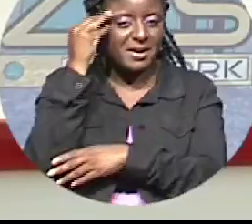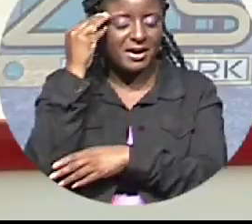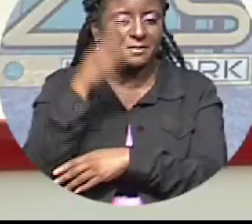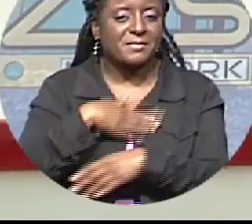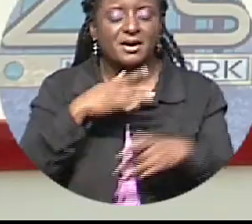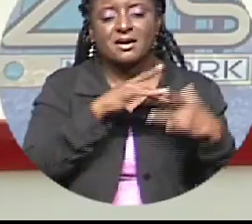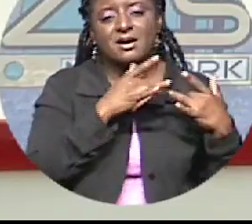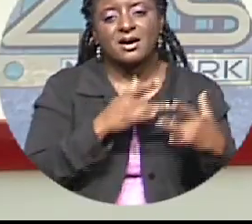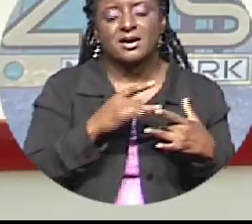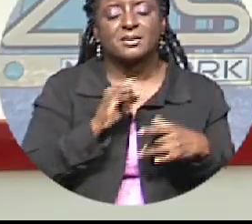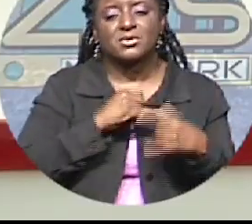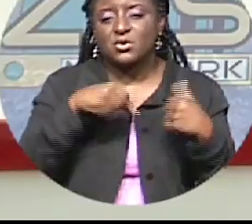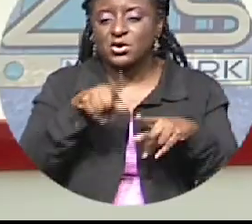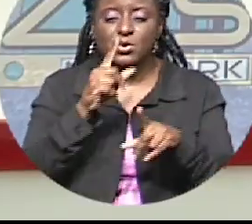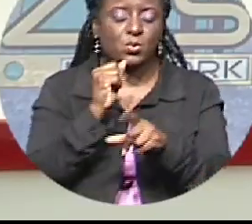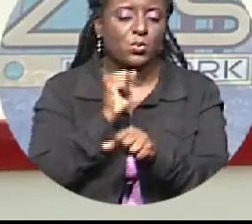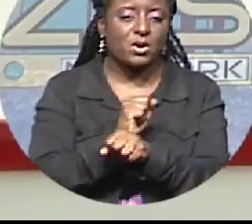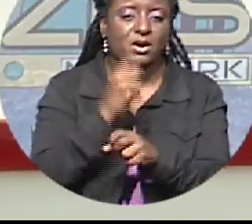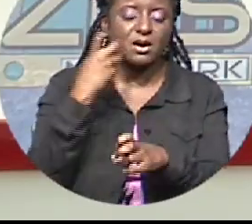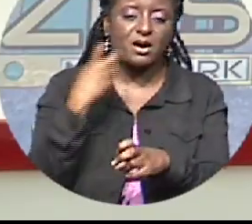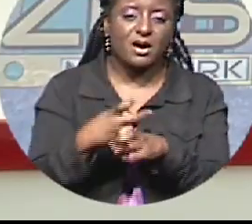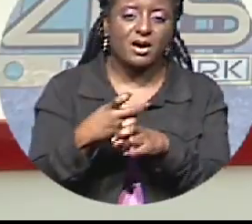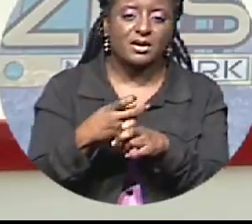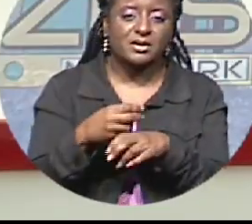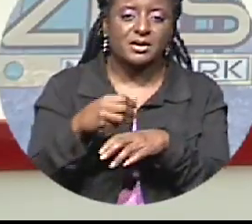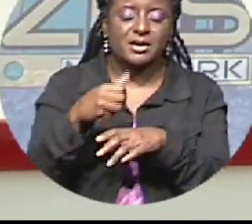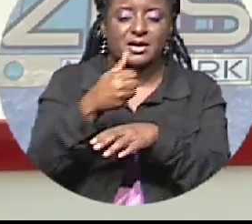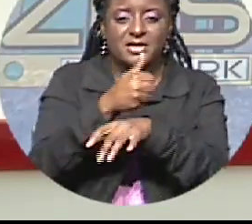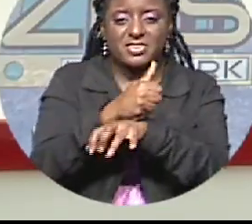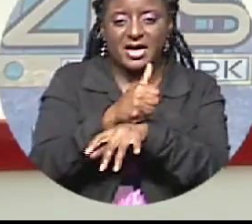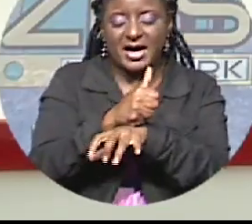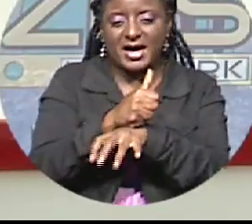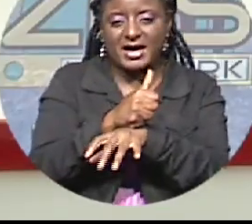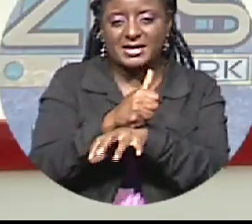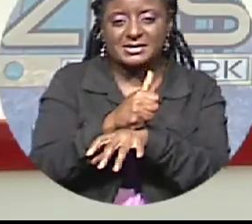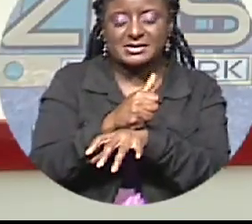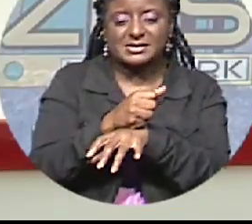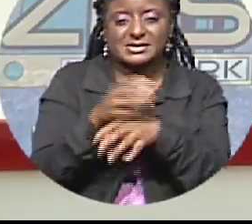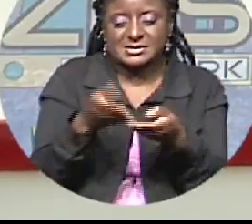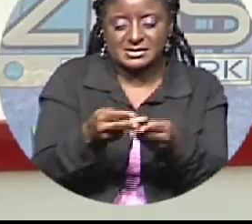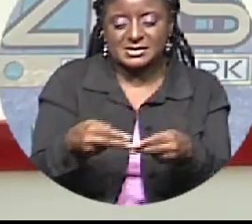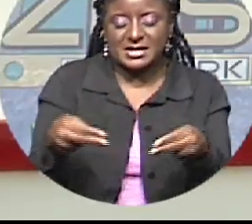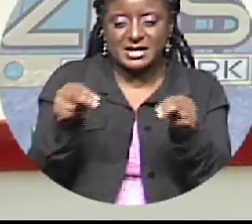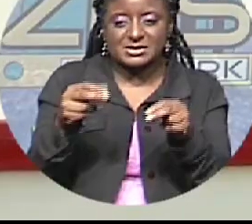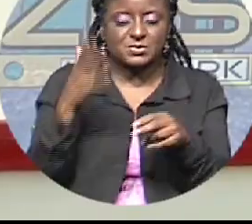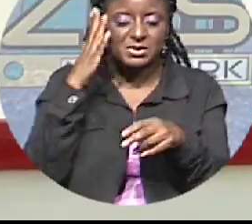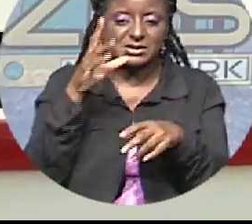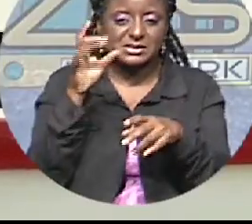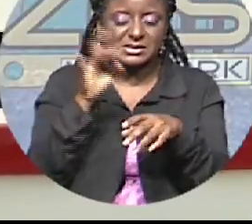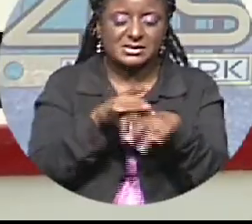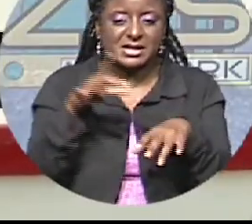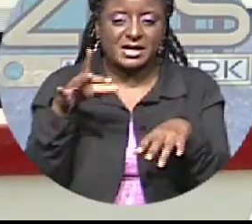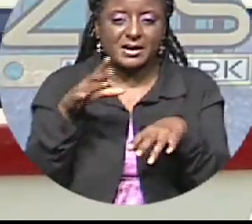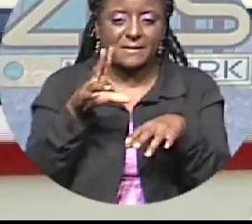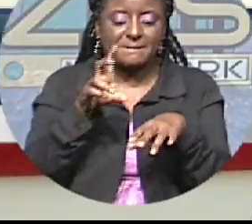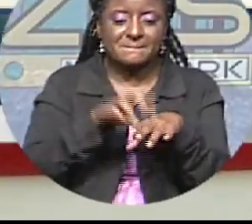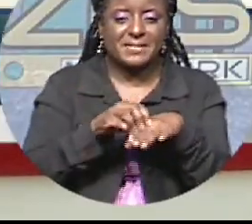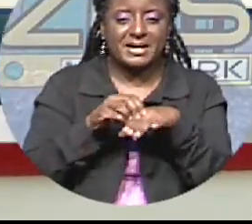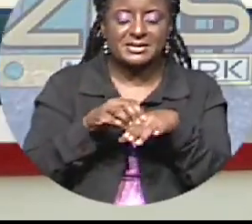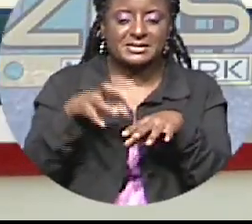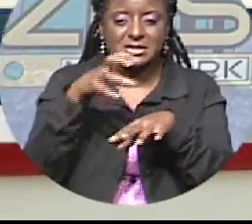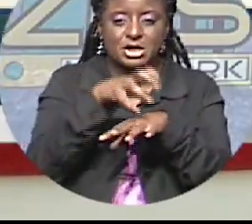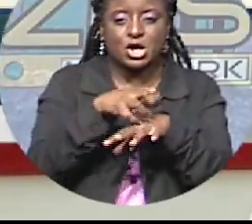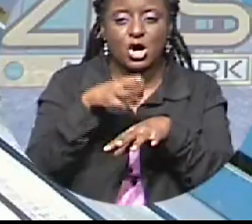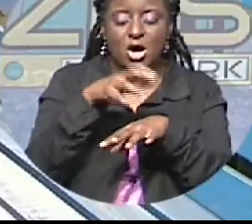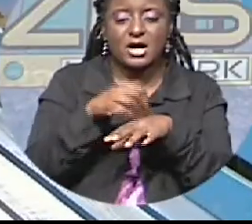hard. The ants nest is gonna sting up, bite up, claw up, eat up everybody